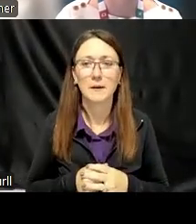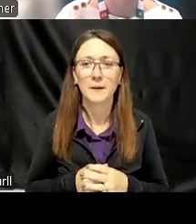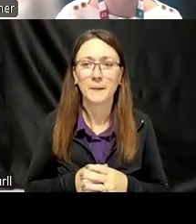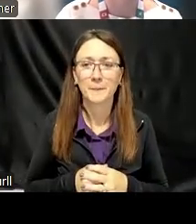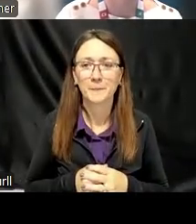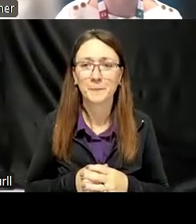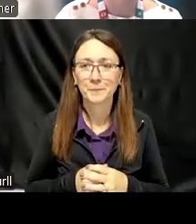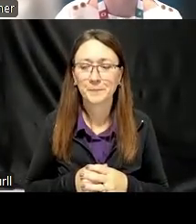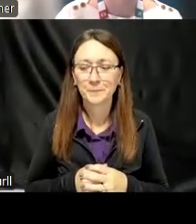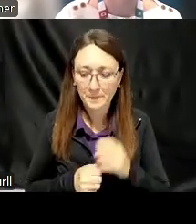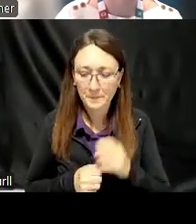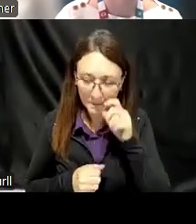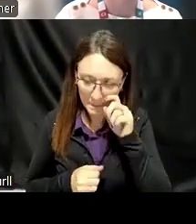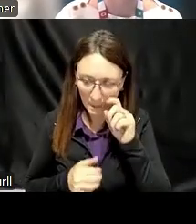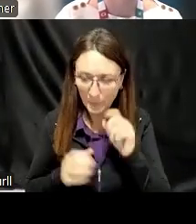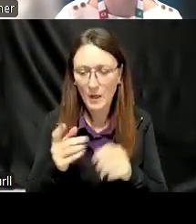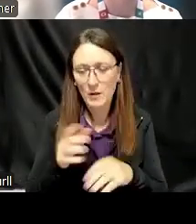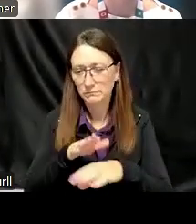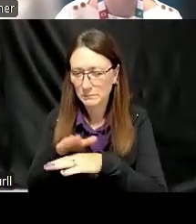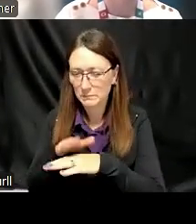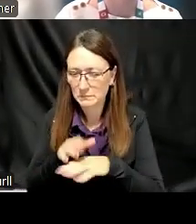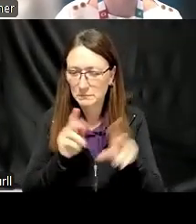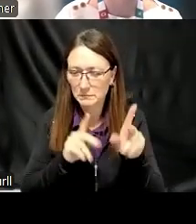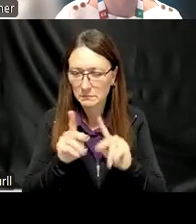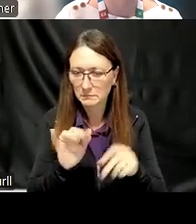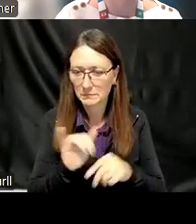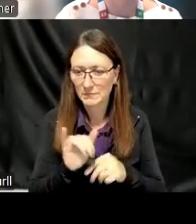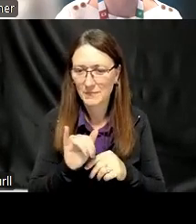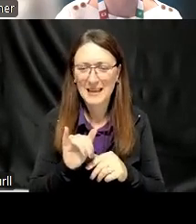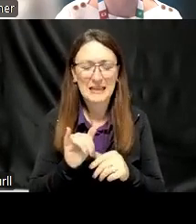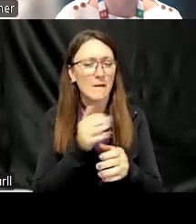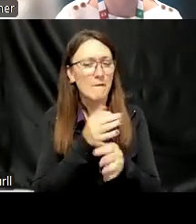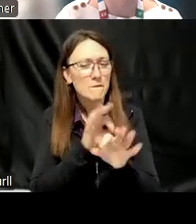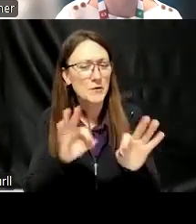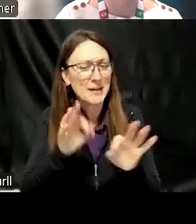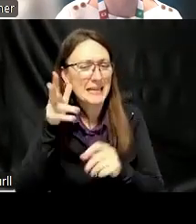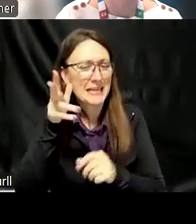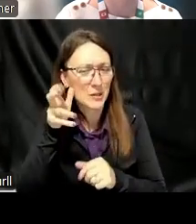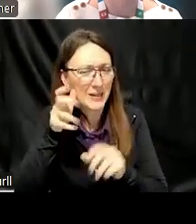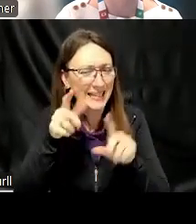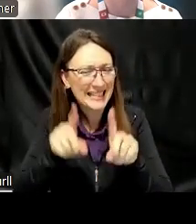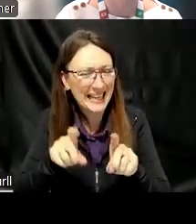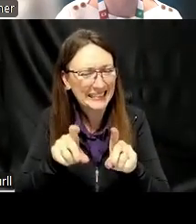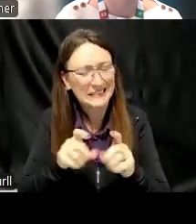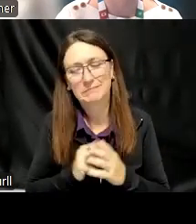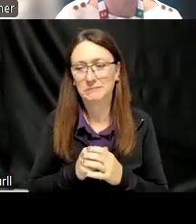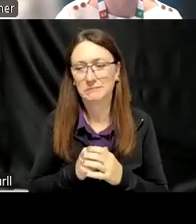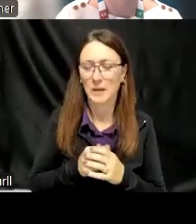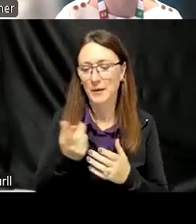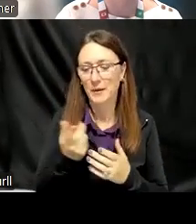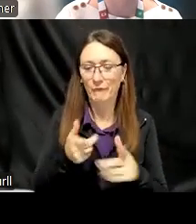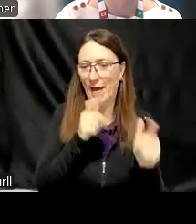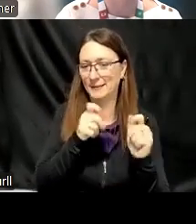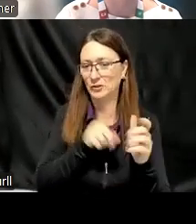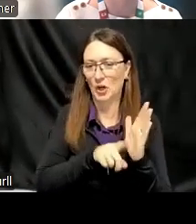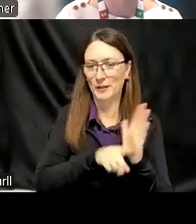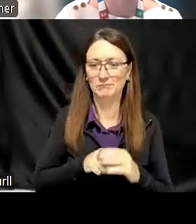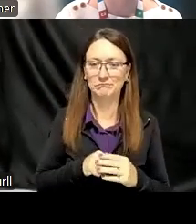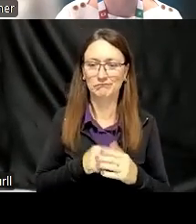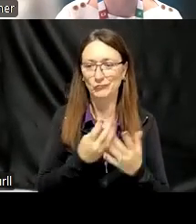And so I always do caution to be wary of free hearing tests, which can sometimes be a quick check or just a